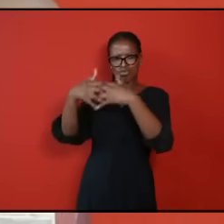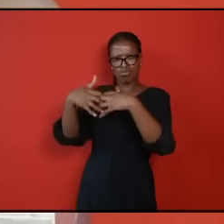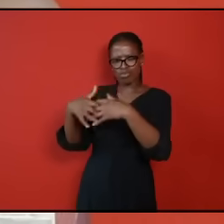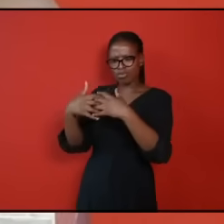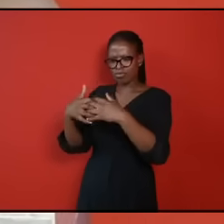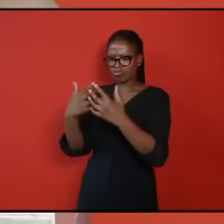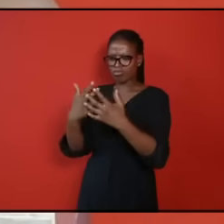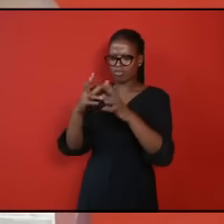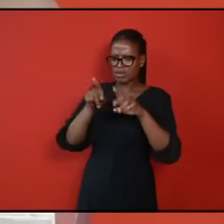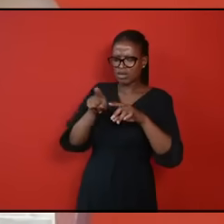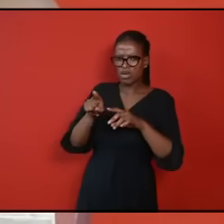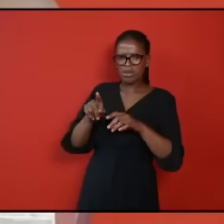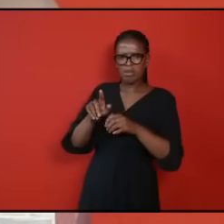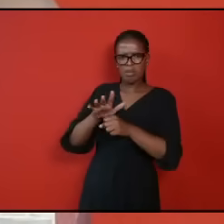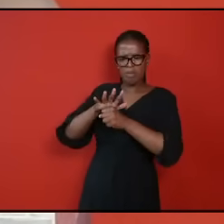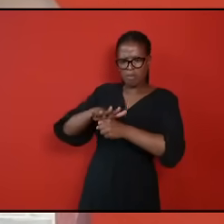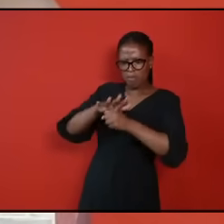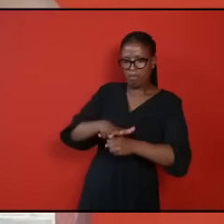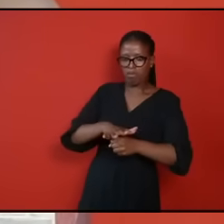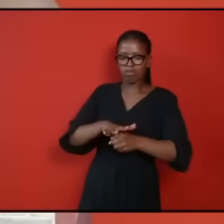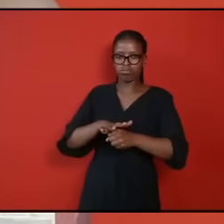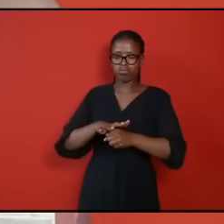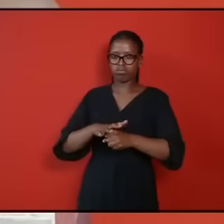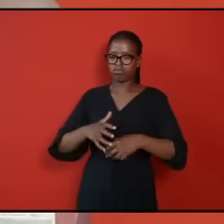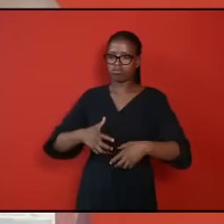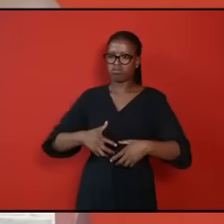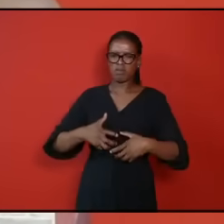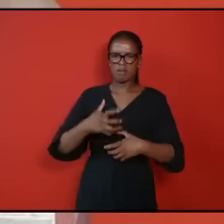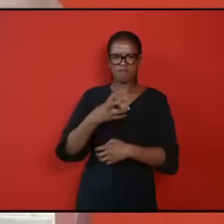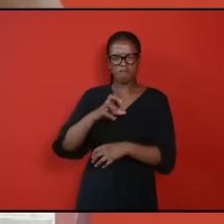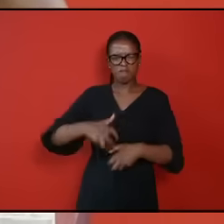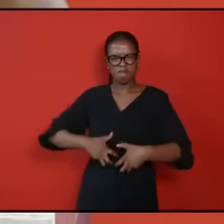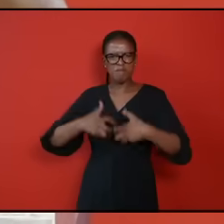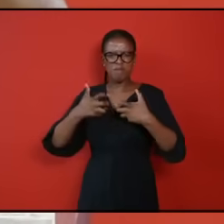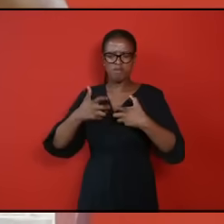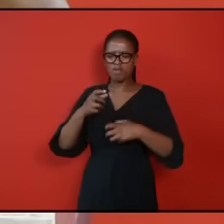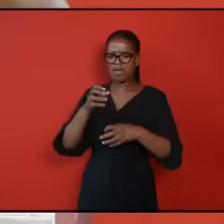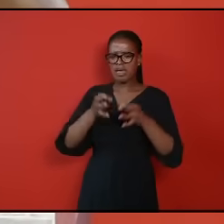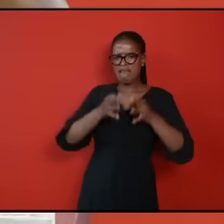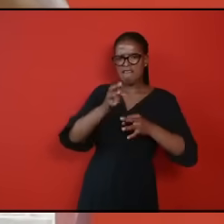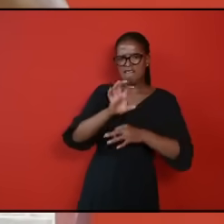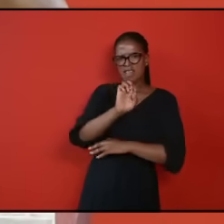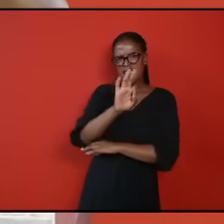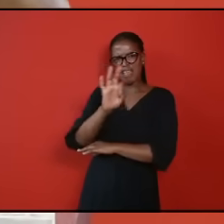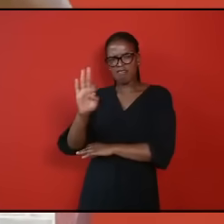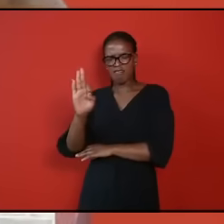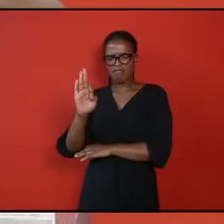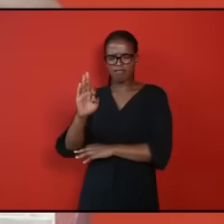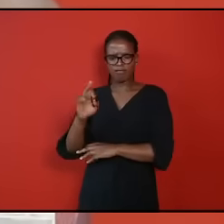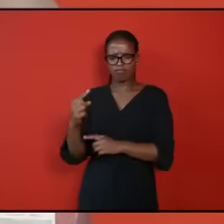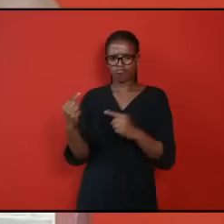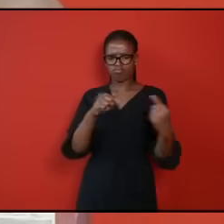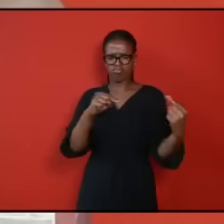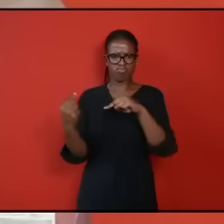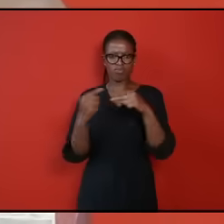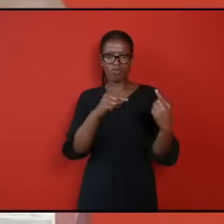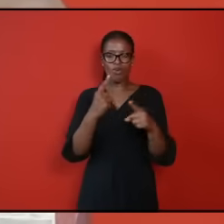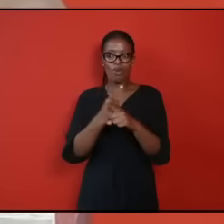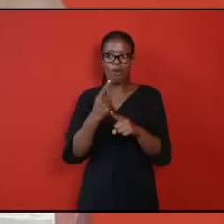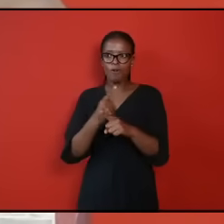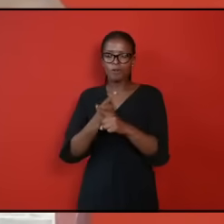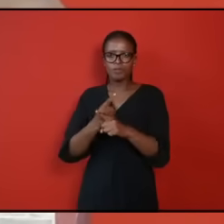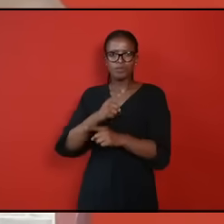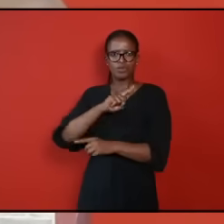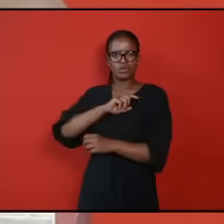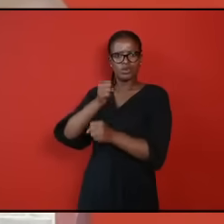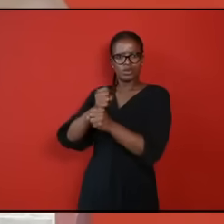very hostile towards the EFF. And I think his recommendation to Gauteng was on